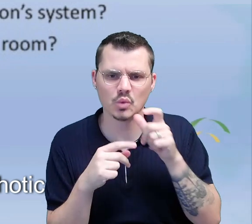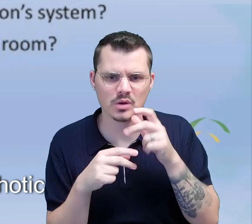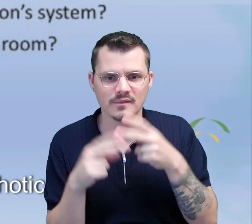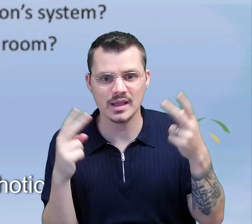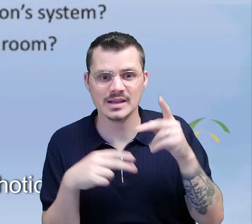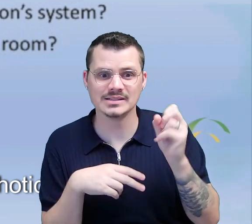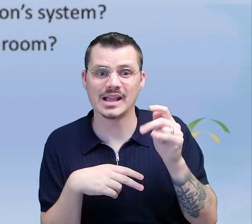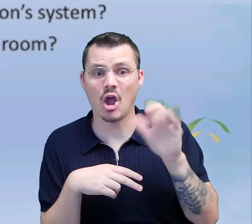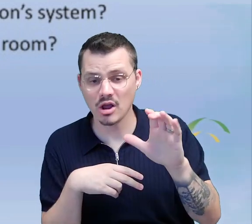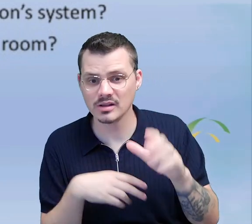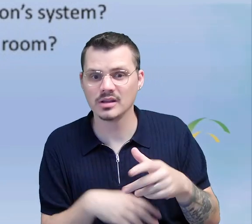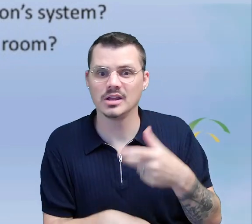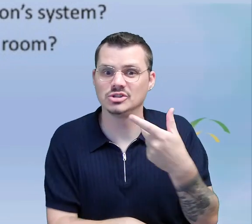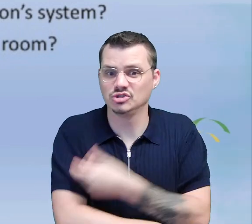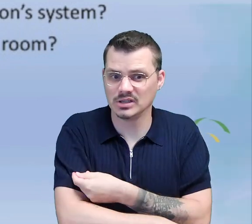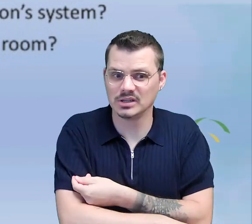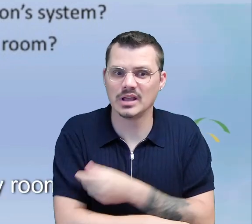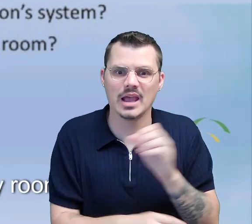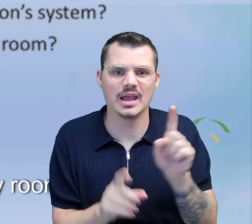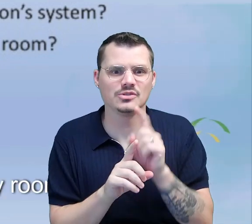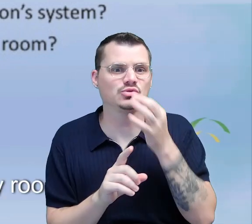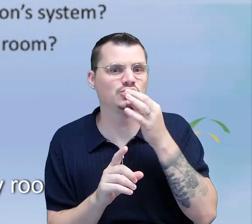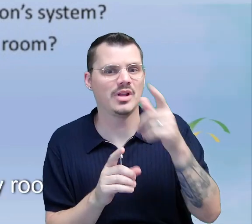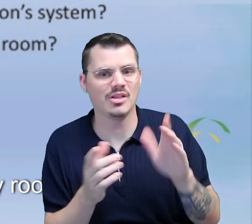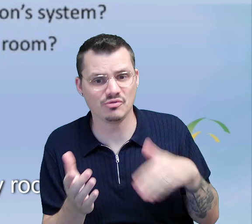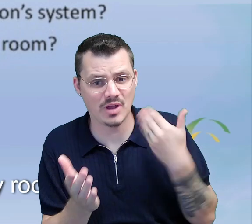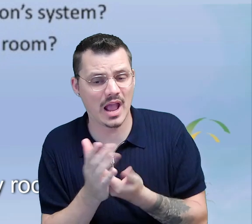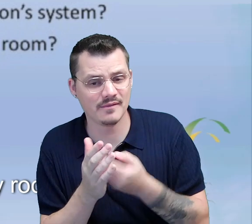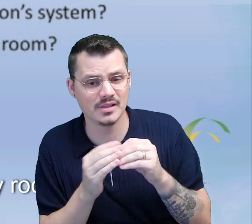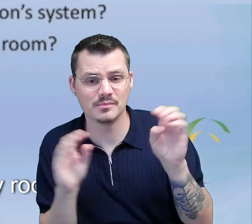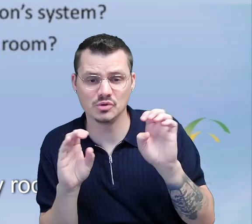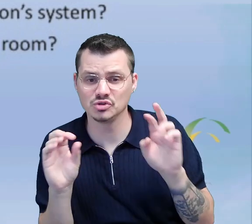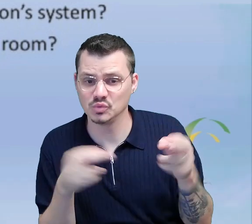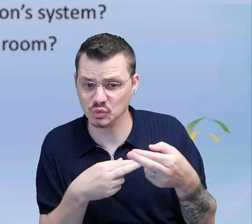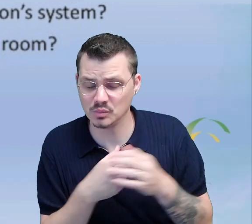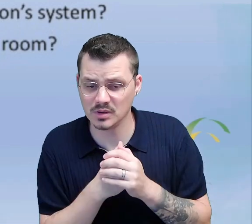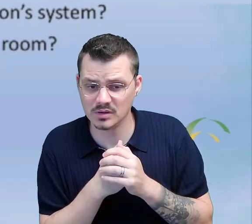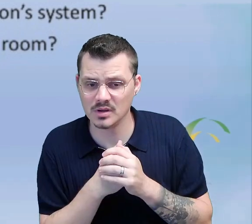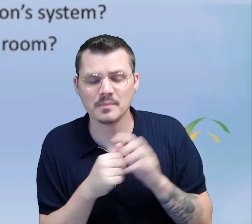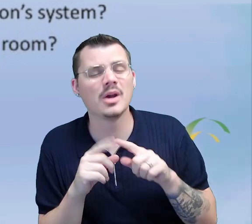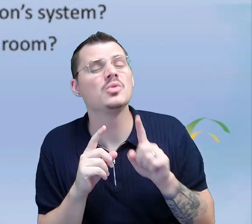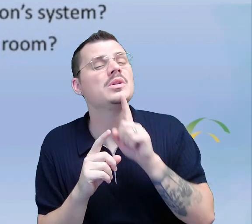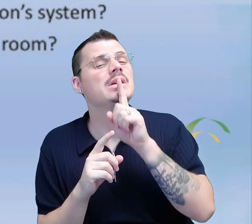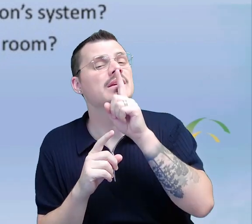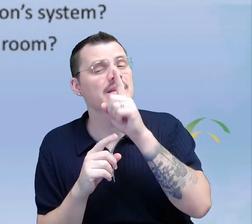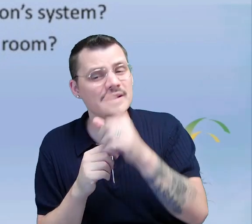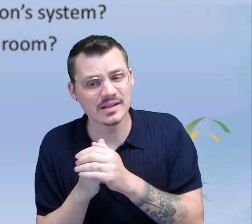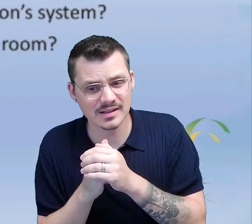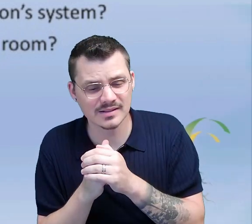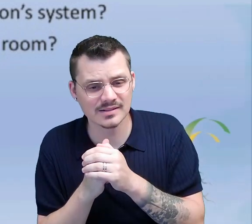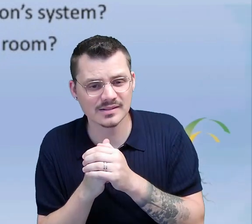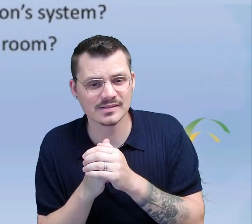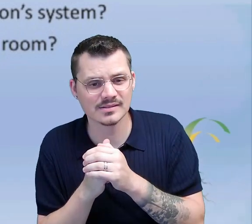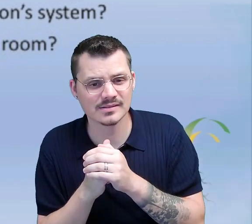that are very psychotic getting injected with them as soon as they arrive in the emergency room. Well, it turns out